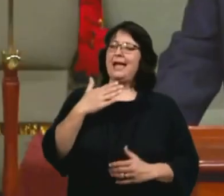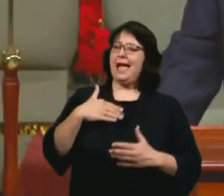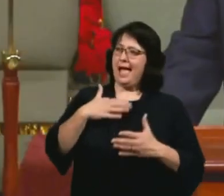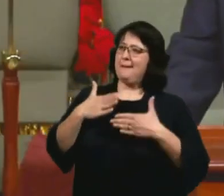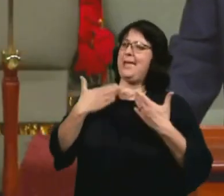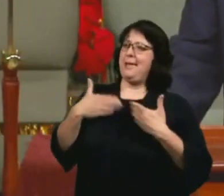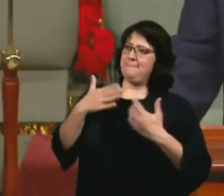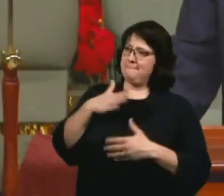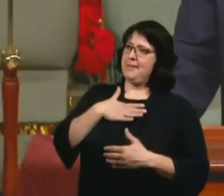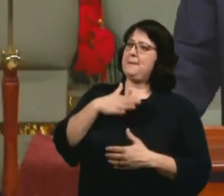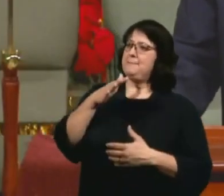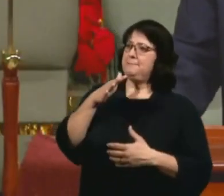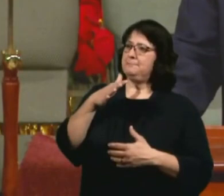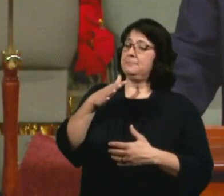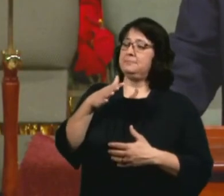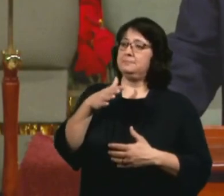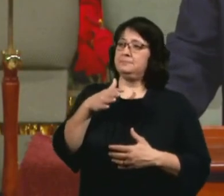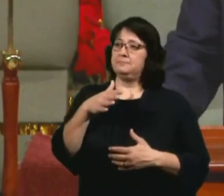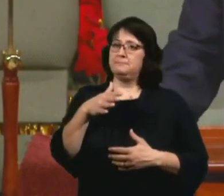dad loved me enough